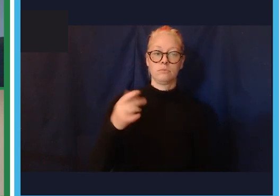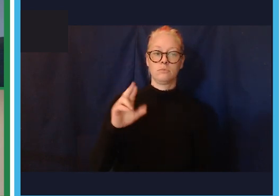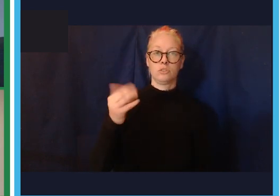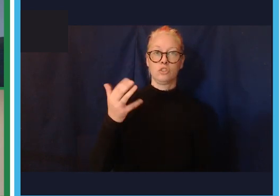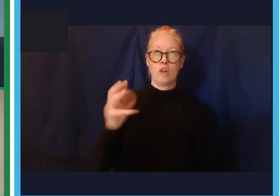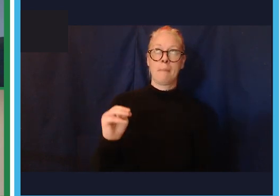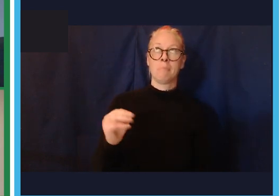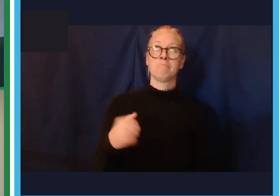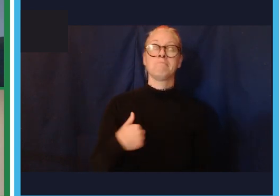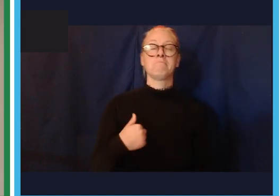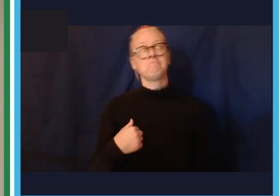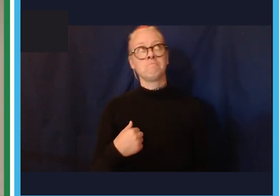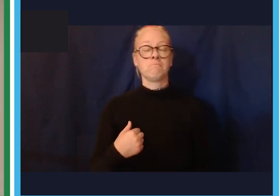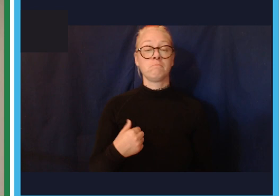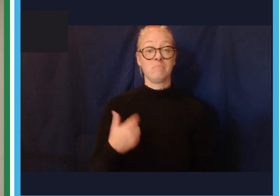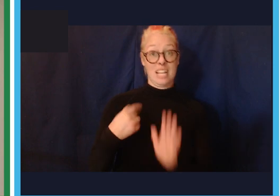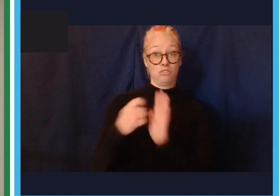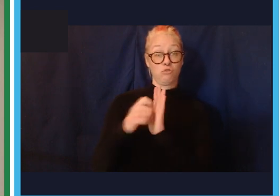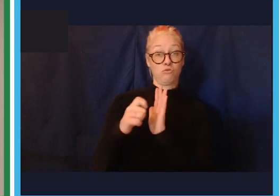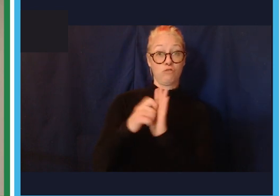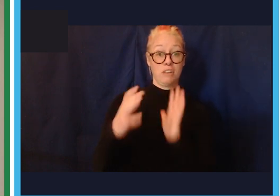As an actor, I know it definitely did.